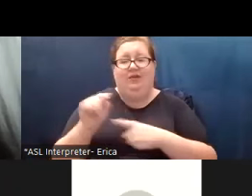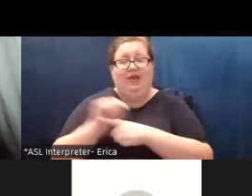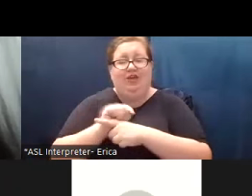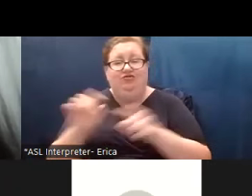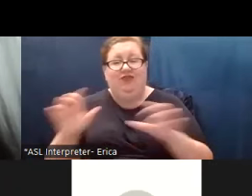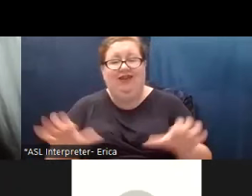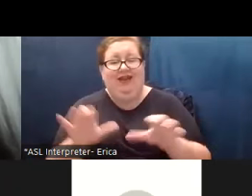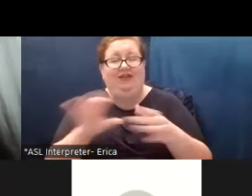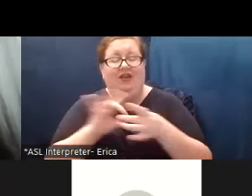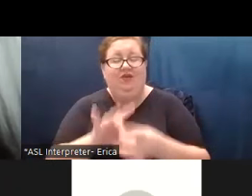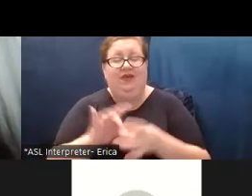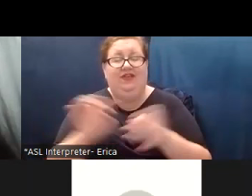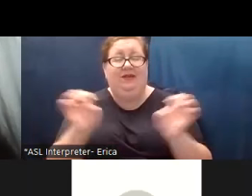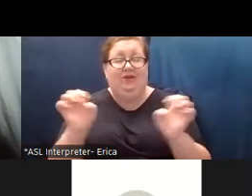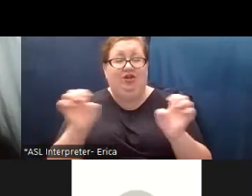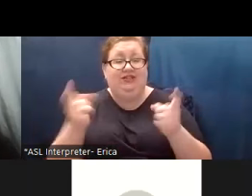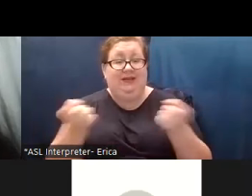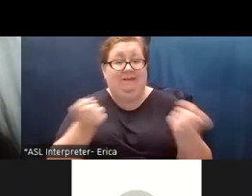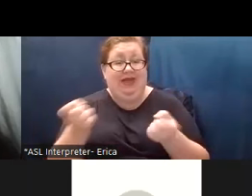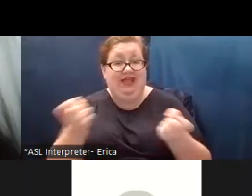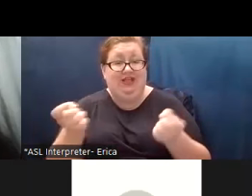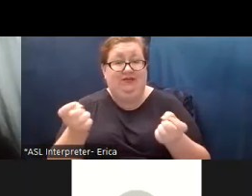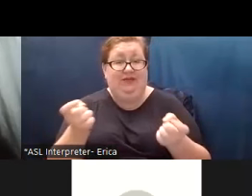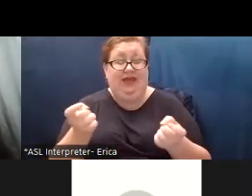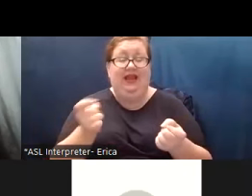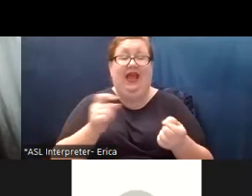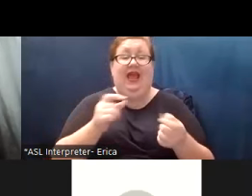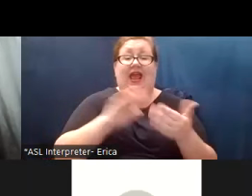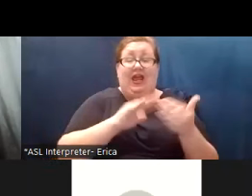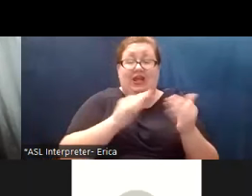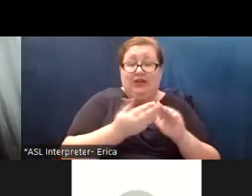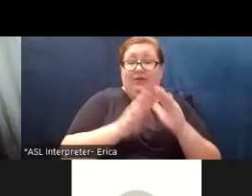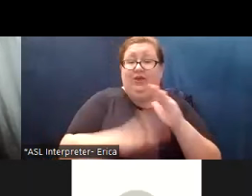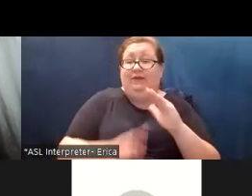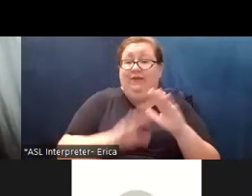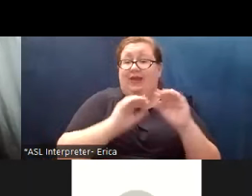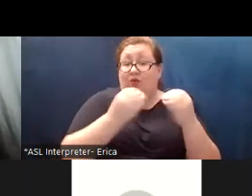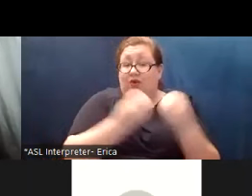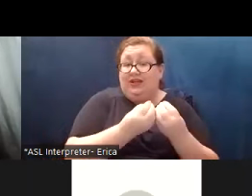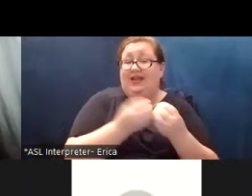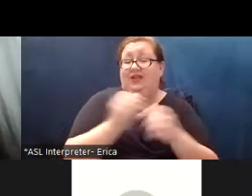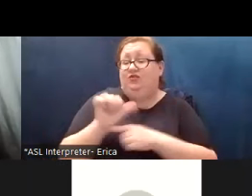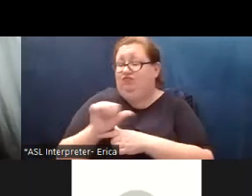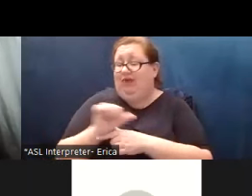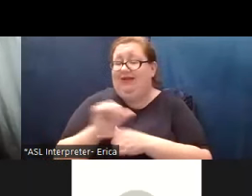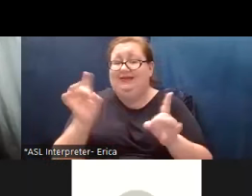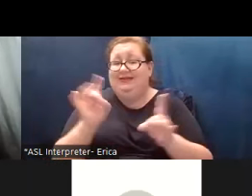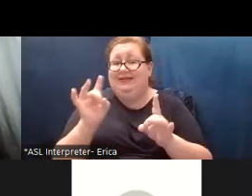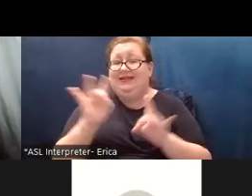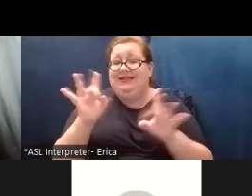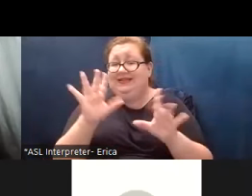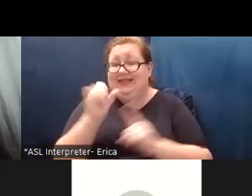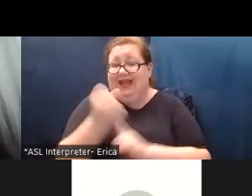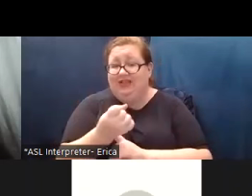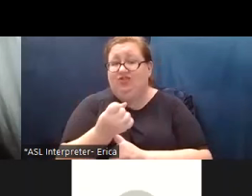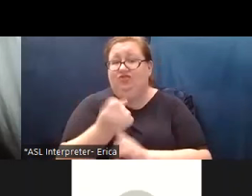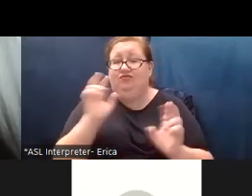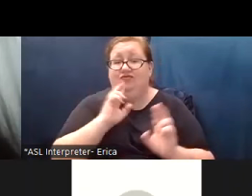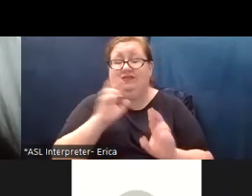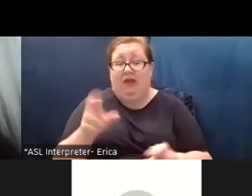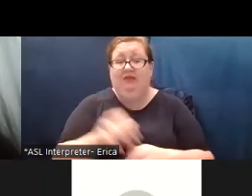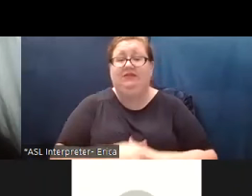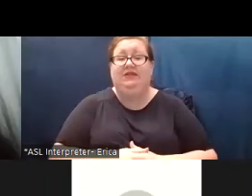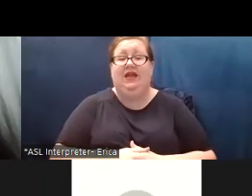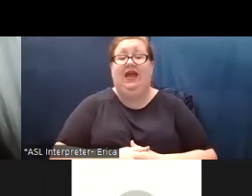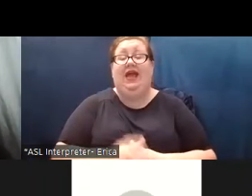emergency management, as well as with community-based organizations to practice disaster response. And then, something that we have as a recommendation